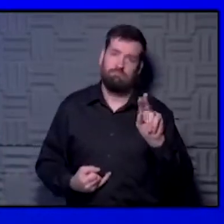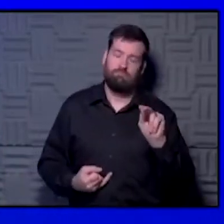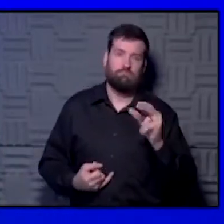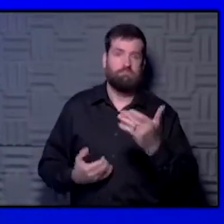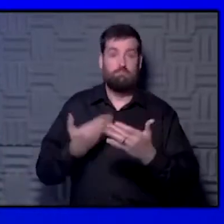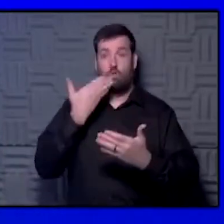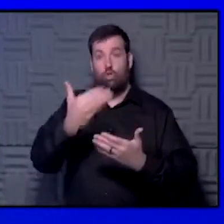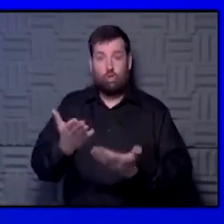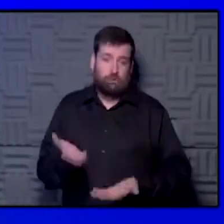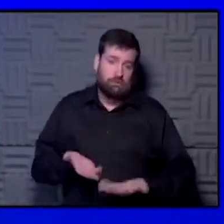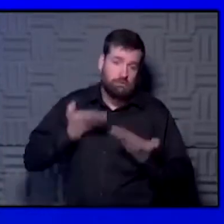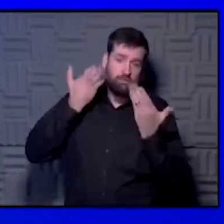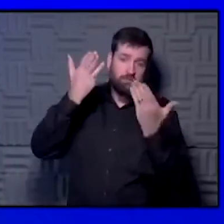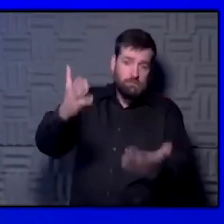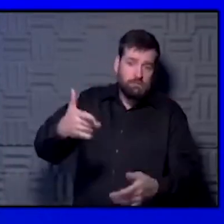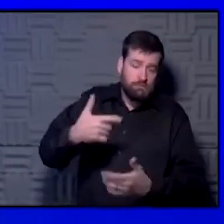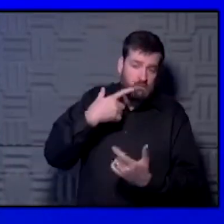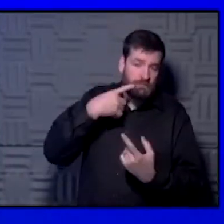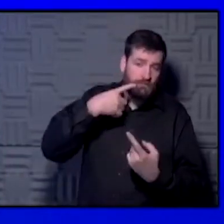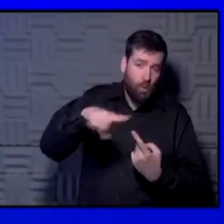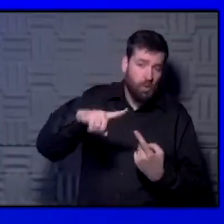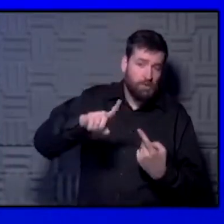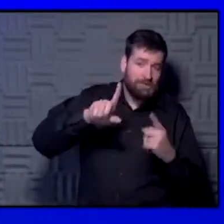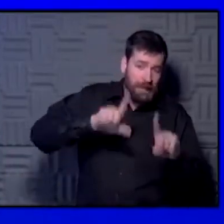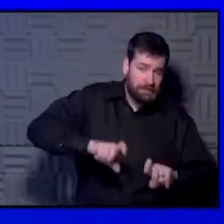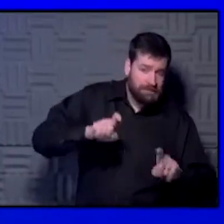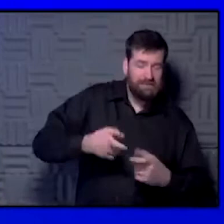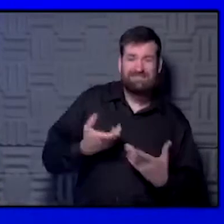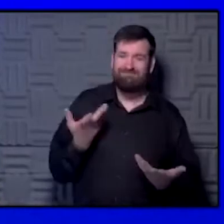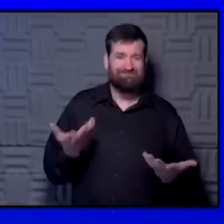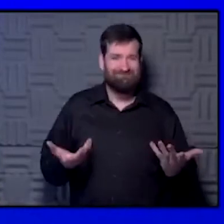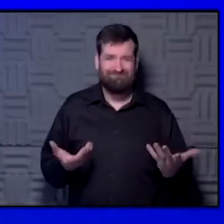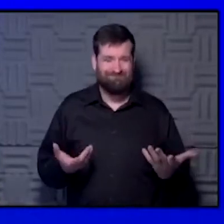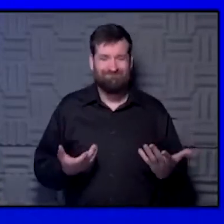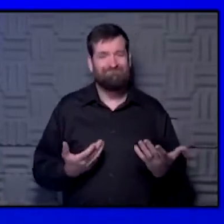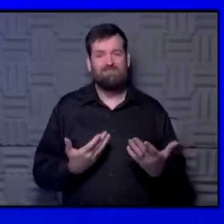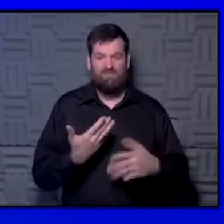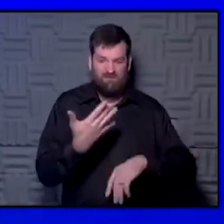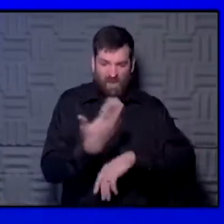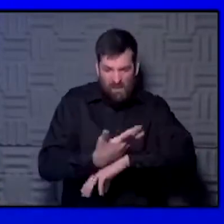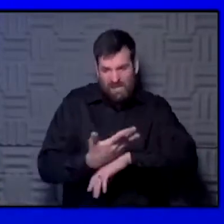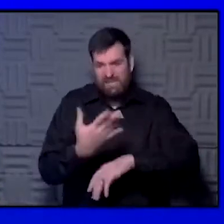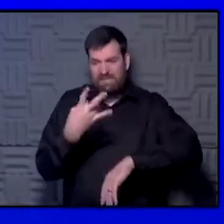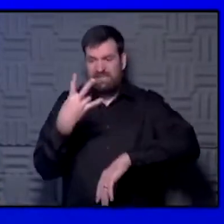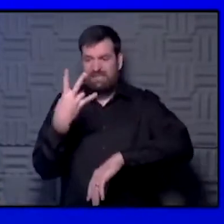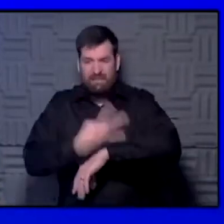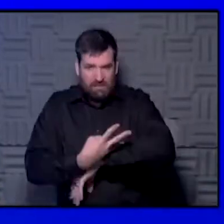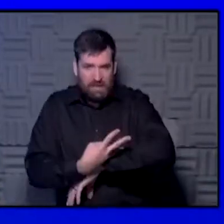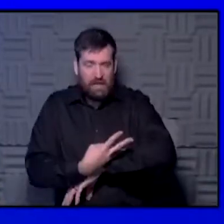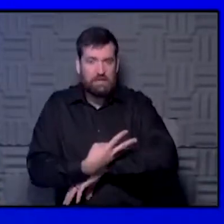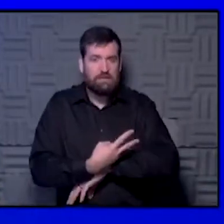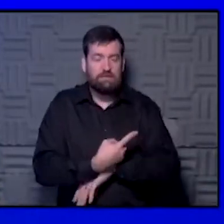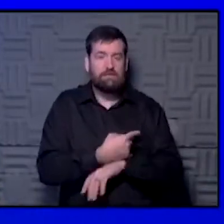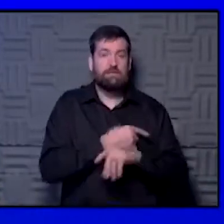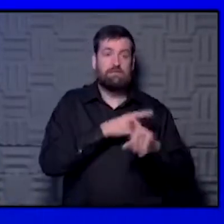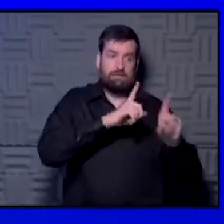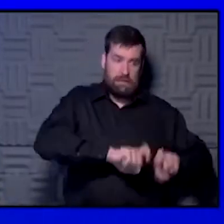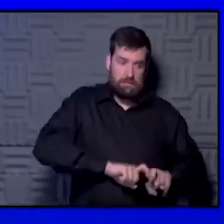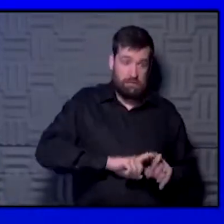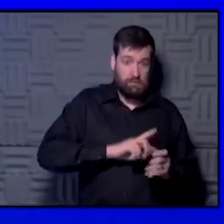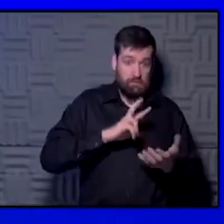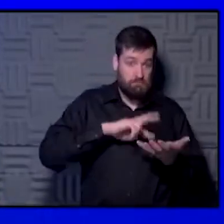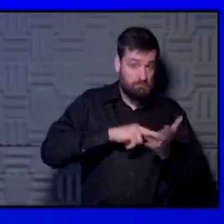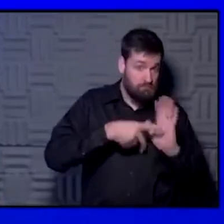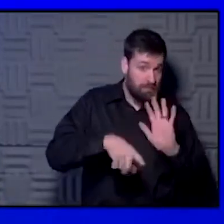testing. Some people have posited that maybe testing at 5 to 7 days, but even if you're negative then, that doesn't